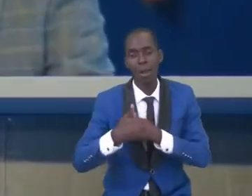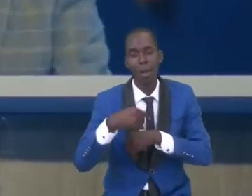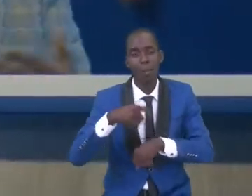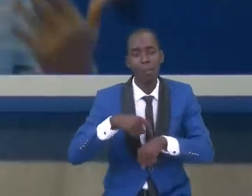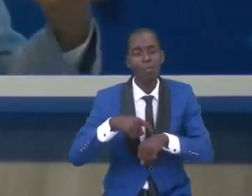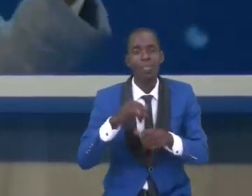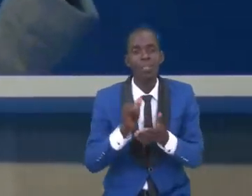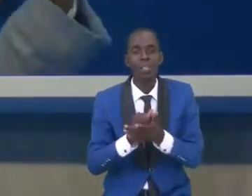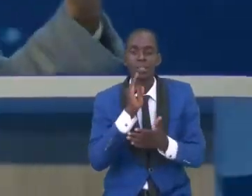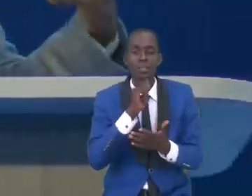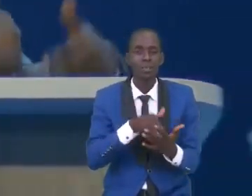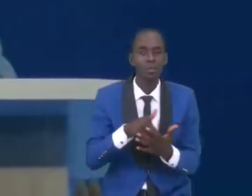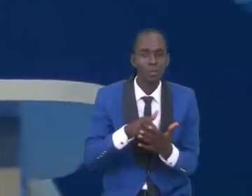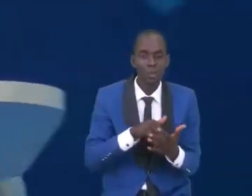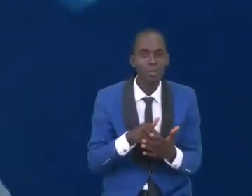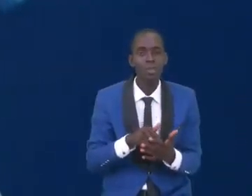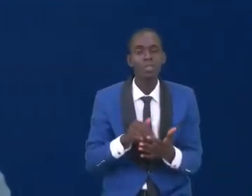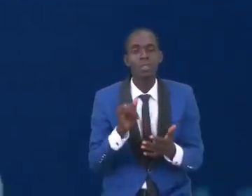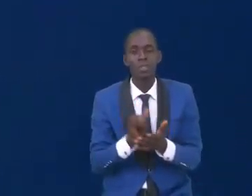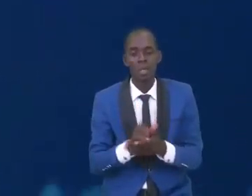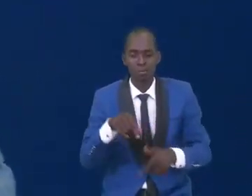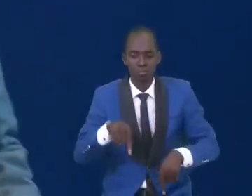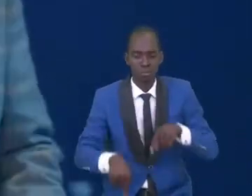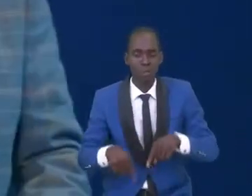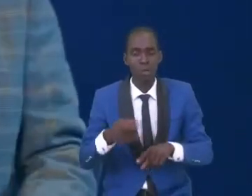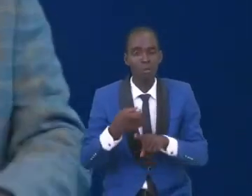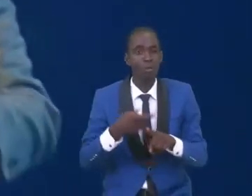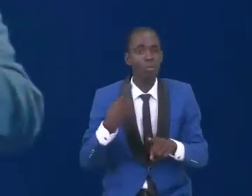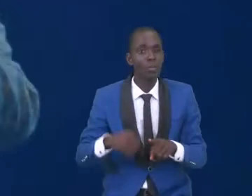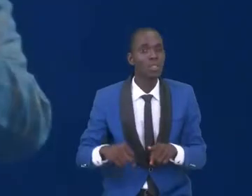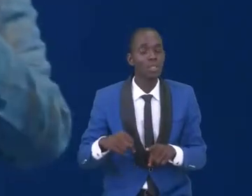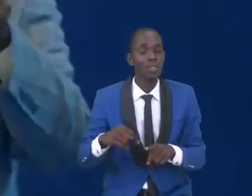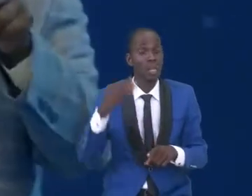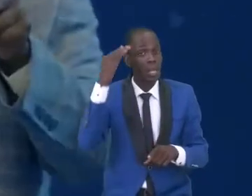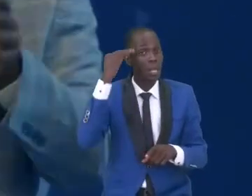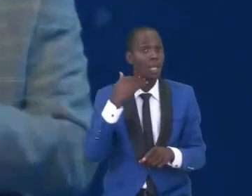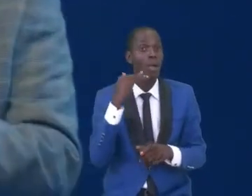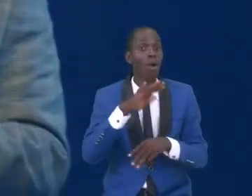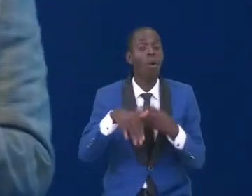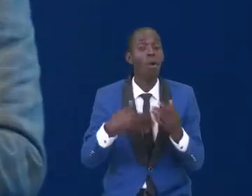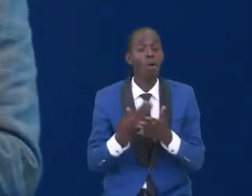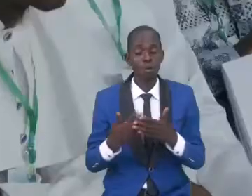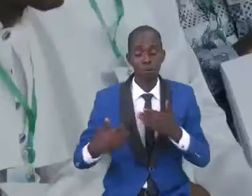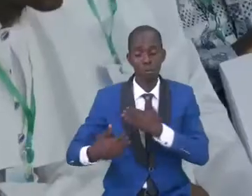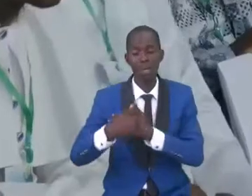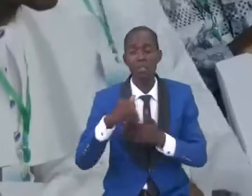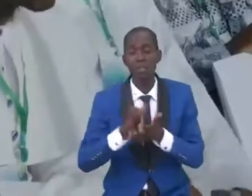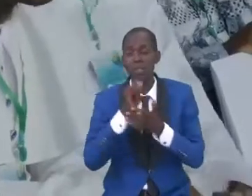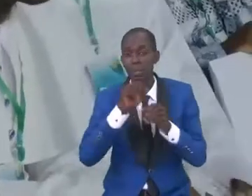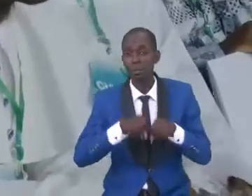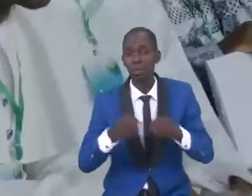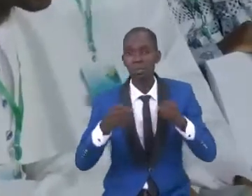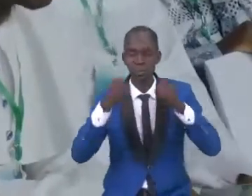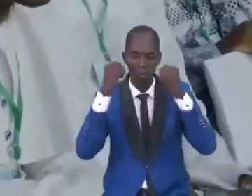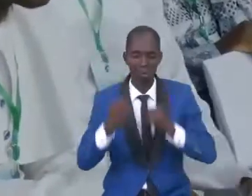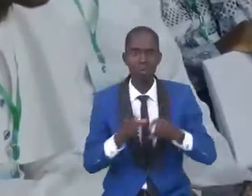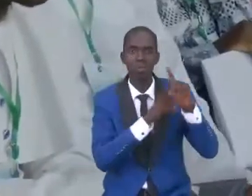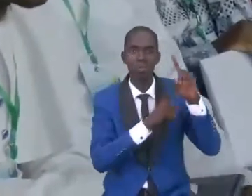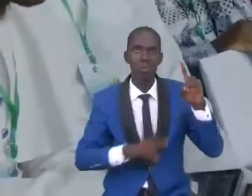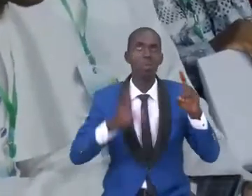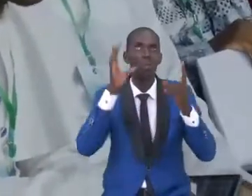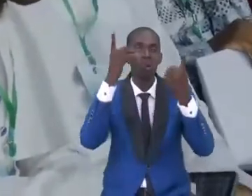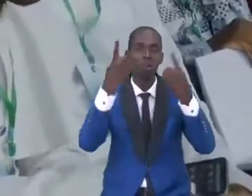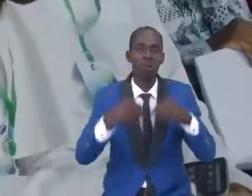broken, paralysis from the neck to the feet, the strength of the Lord will come. A